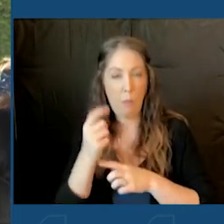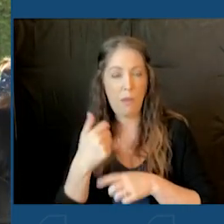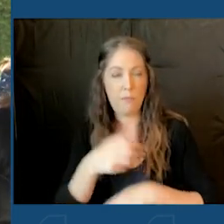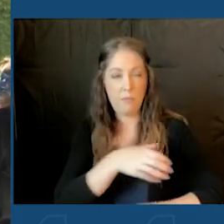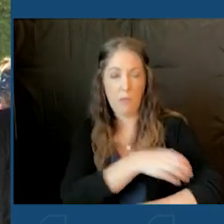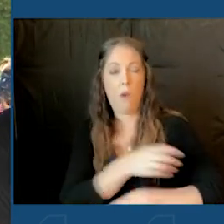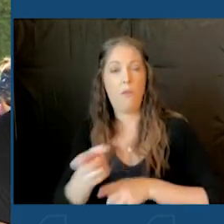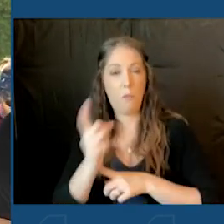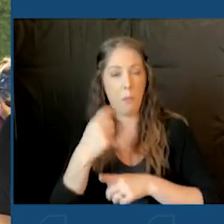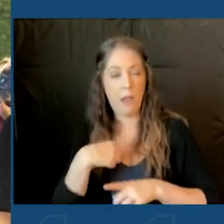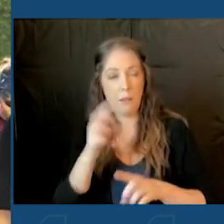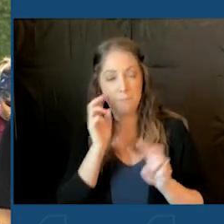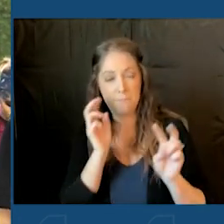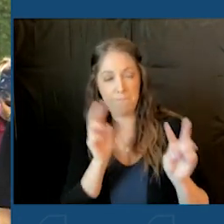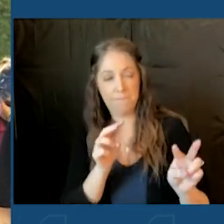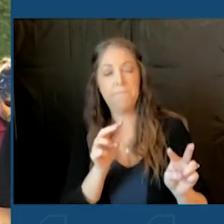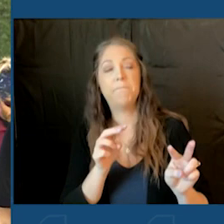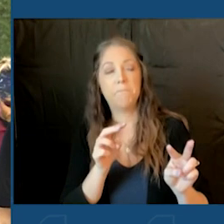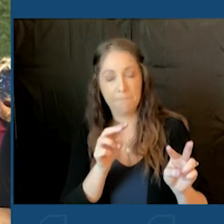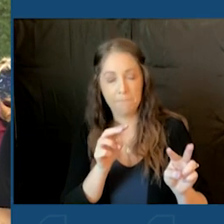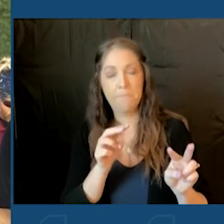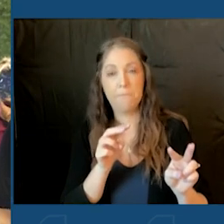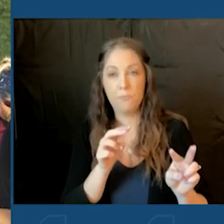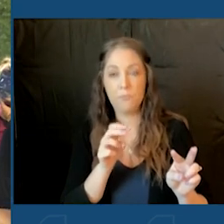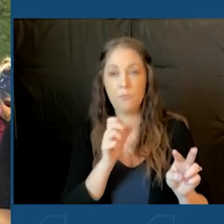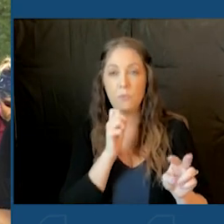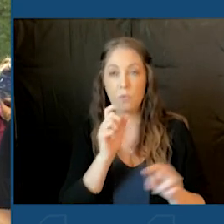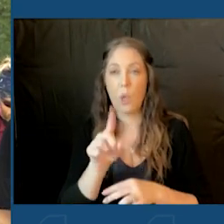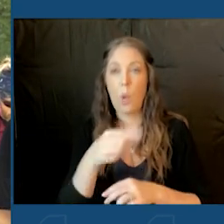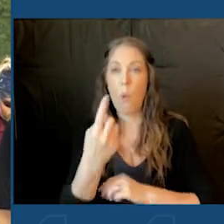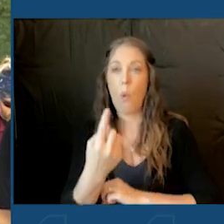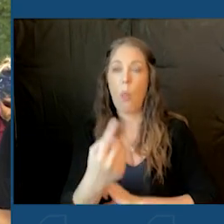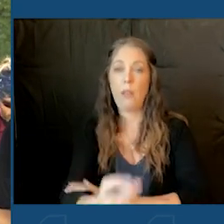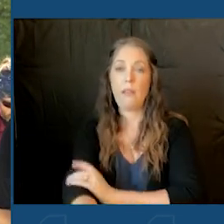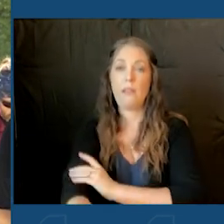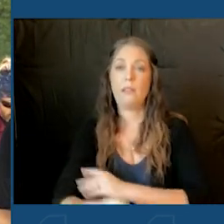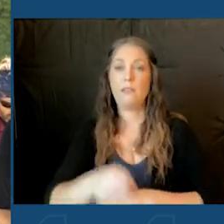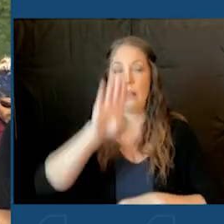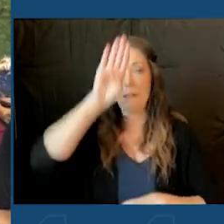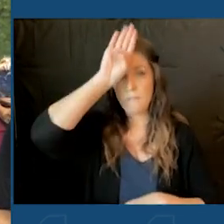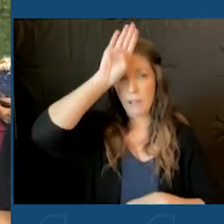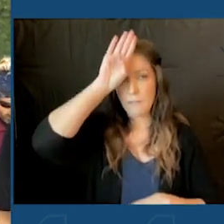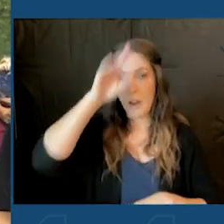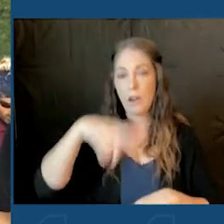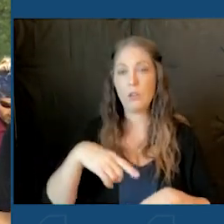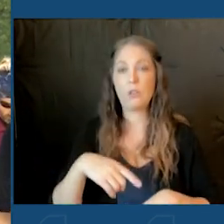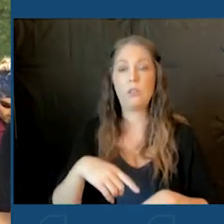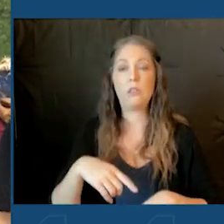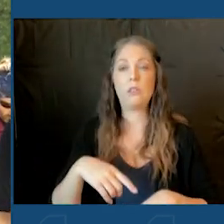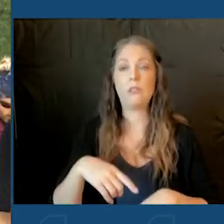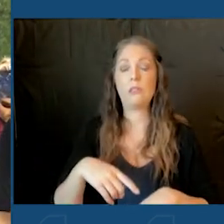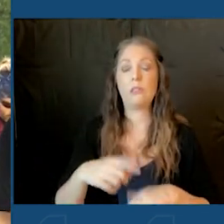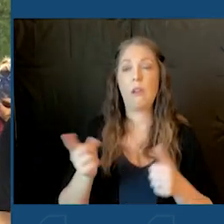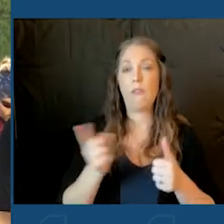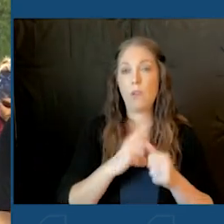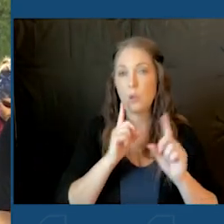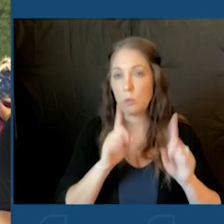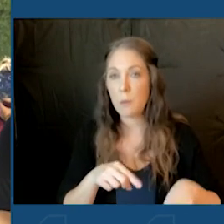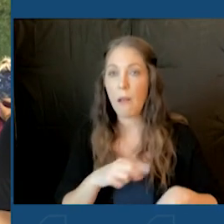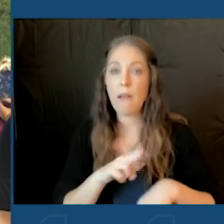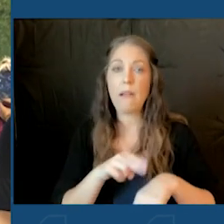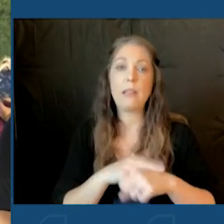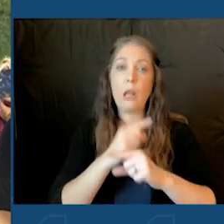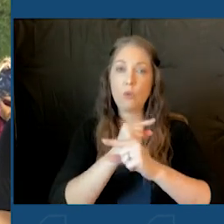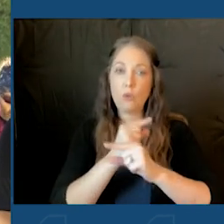I've observed, not just from the immediate firefighters and first responders and National Guardsmen and women and our friends